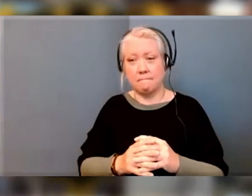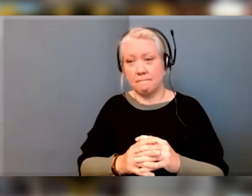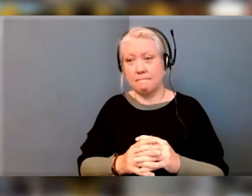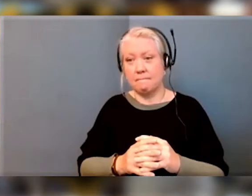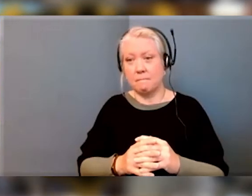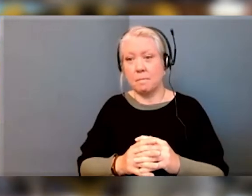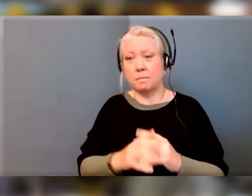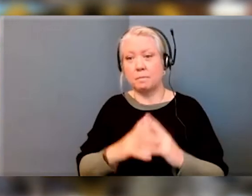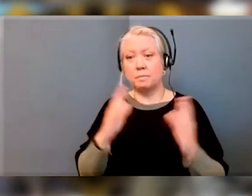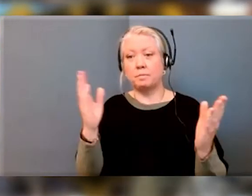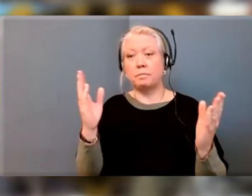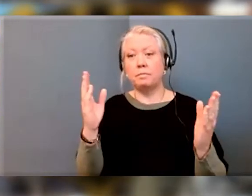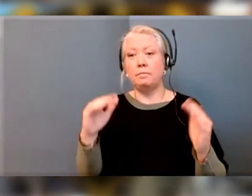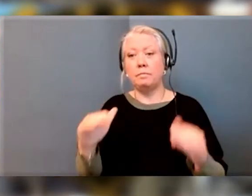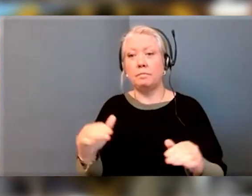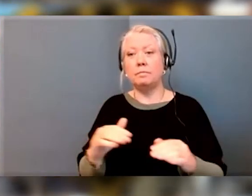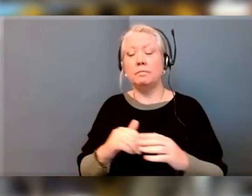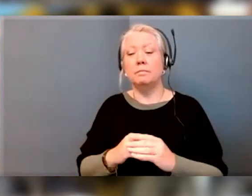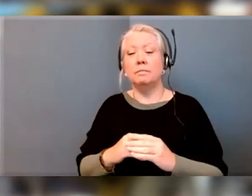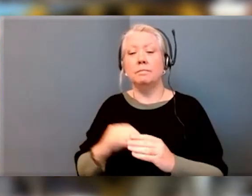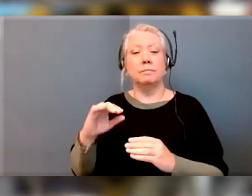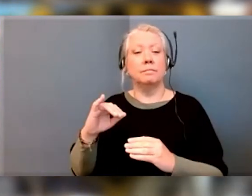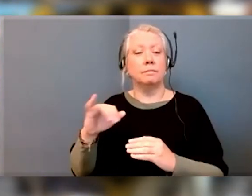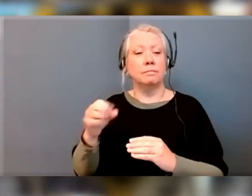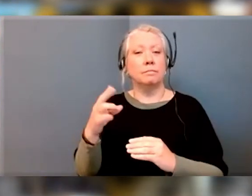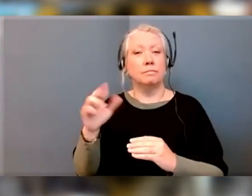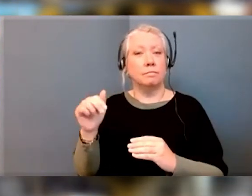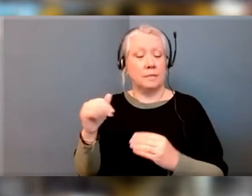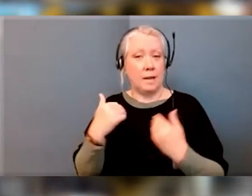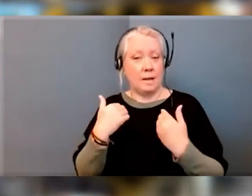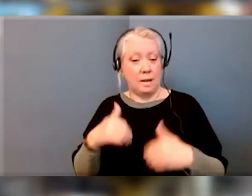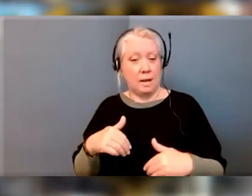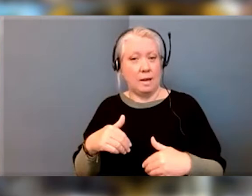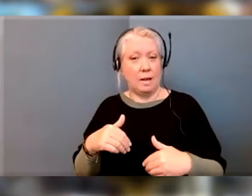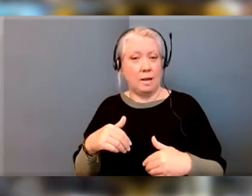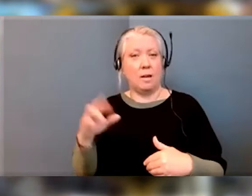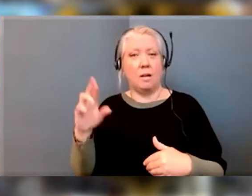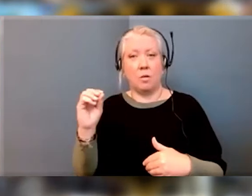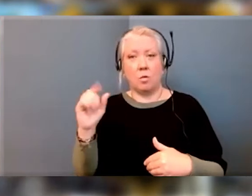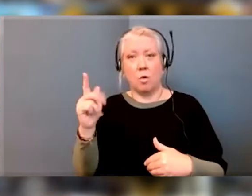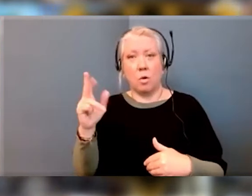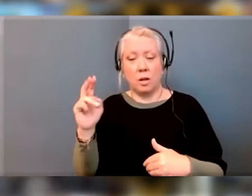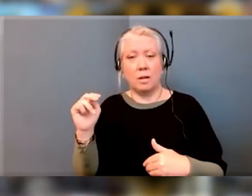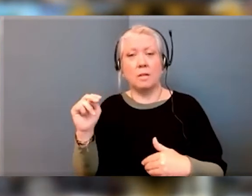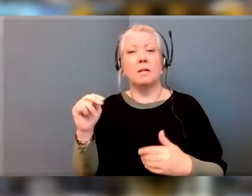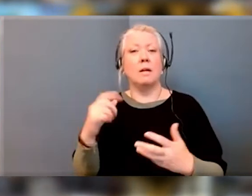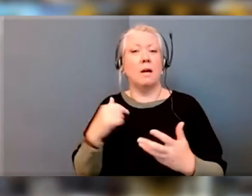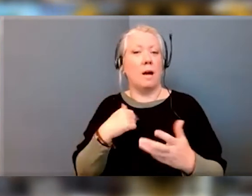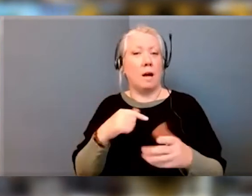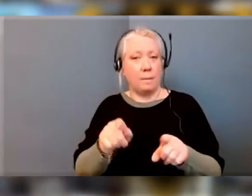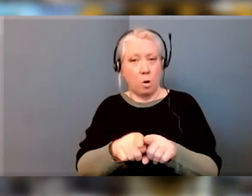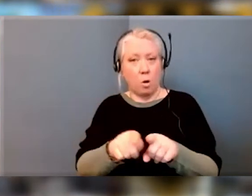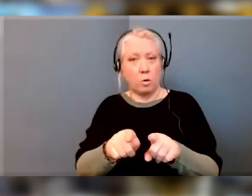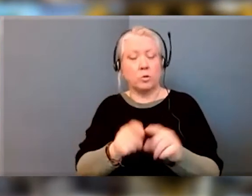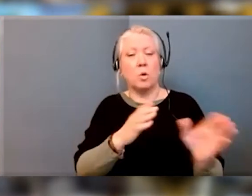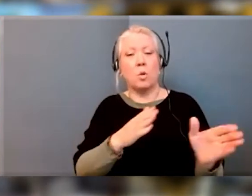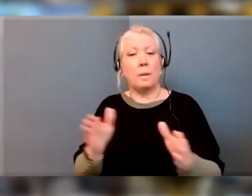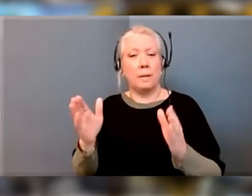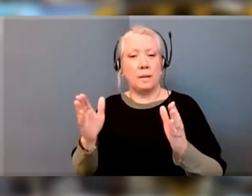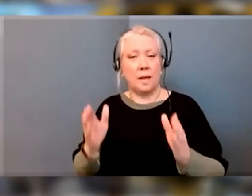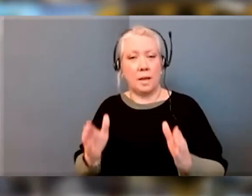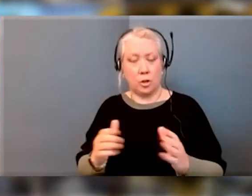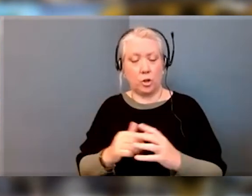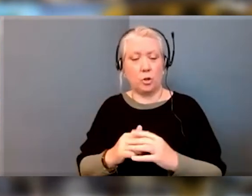Okay, and then I'm going to pick it up from Megan. Hello, my name is Josh Roland. I'm also a planner in